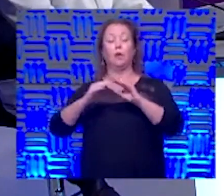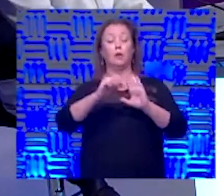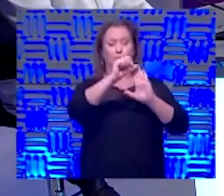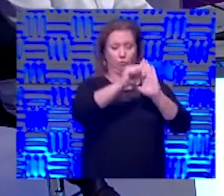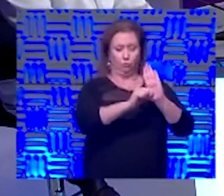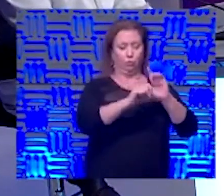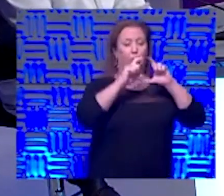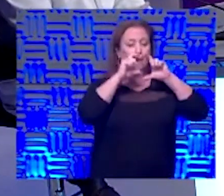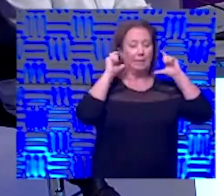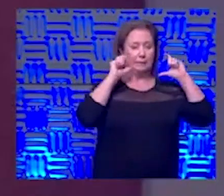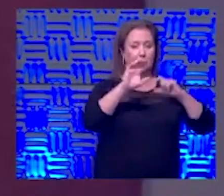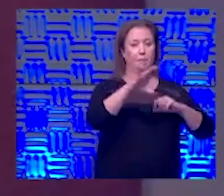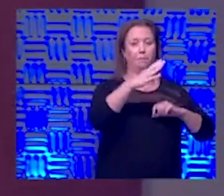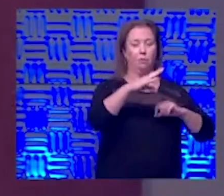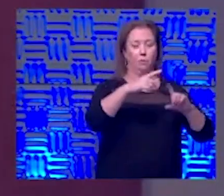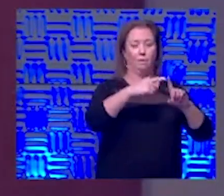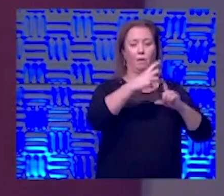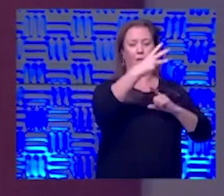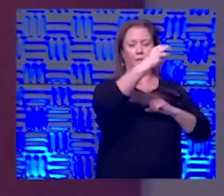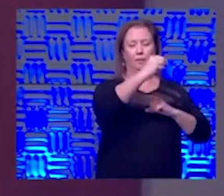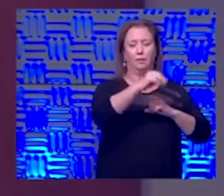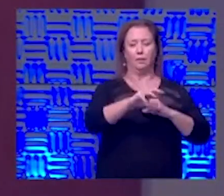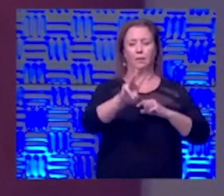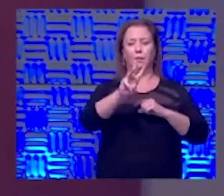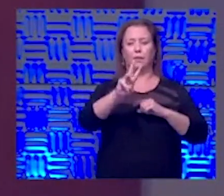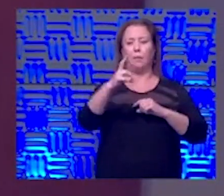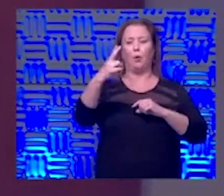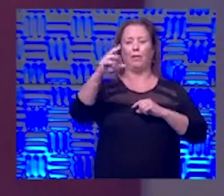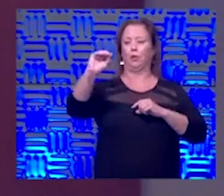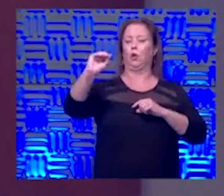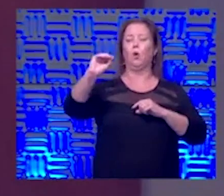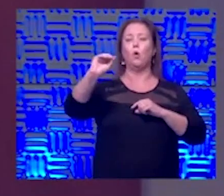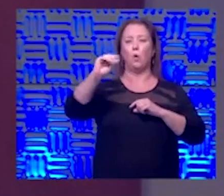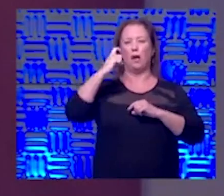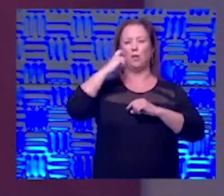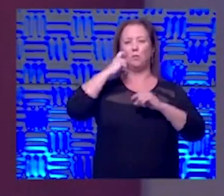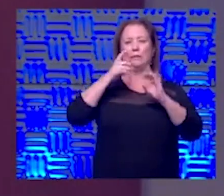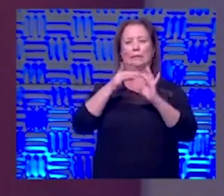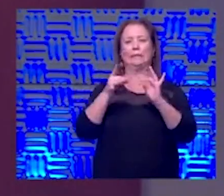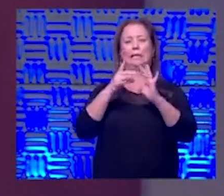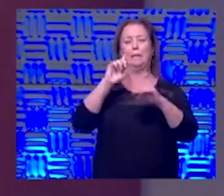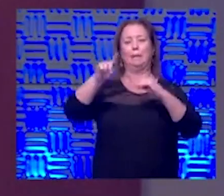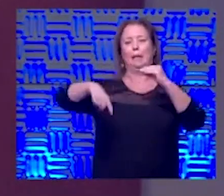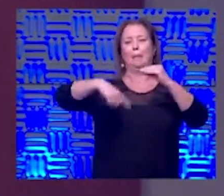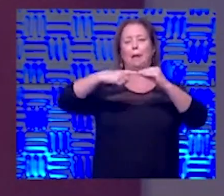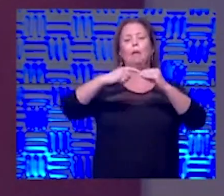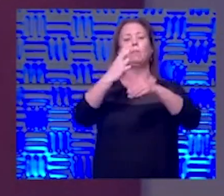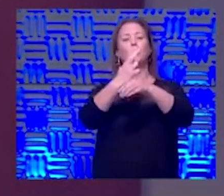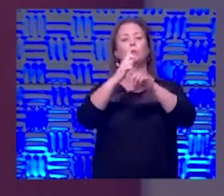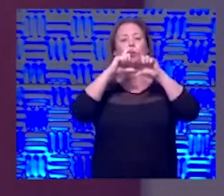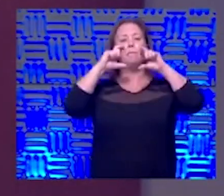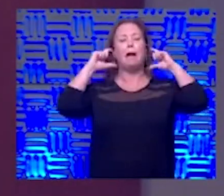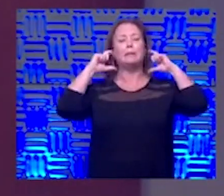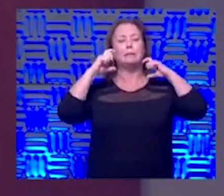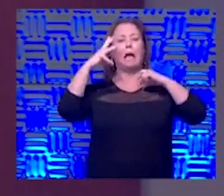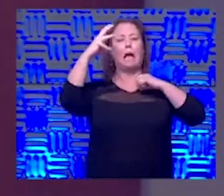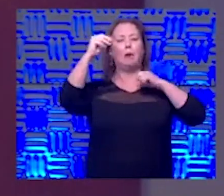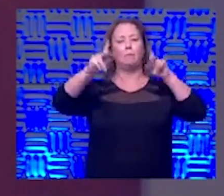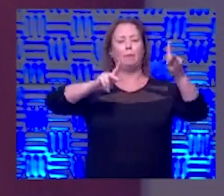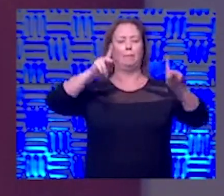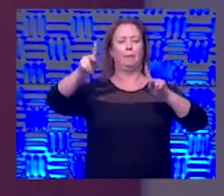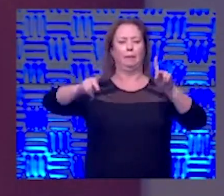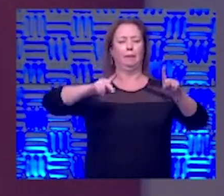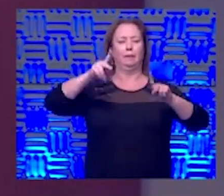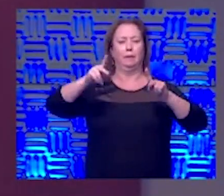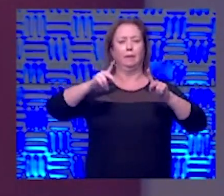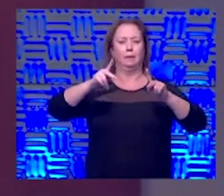mask, the blue ones from the outside. I know the WHO has a recent statement about the use of masks in public depending on